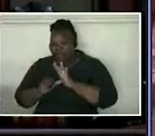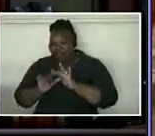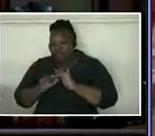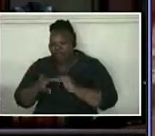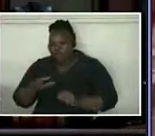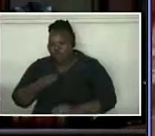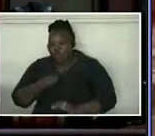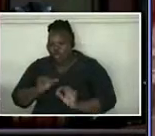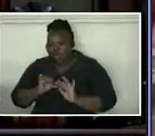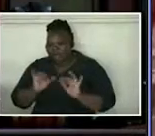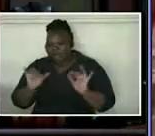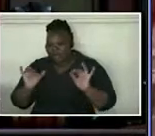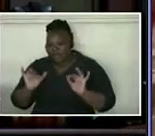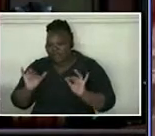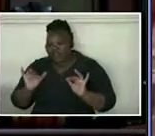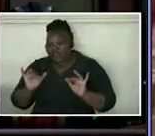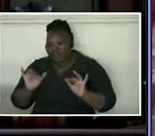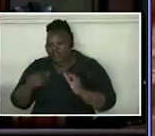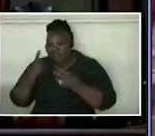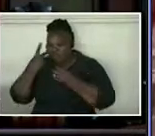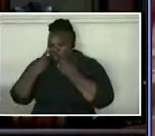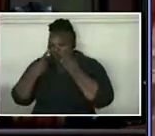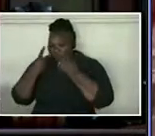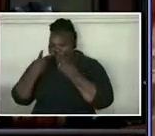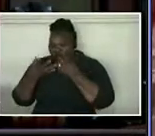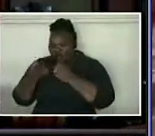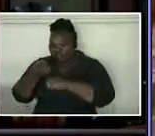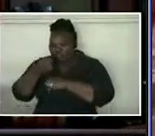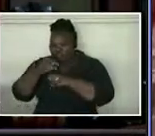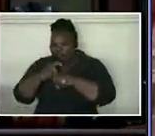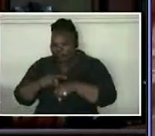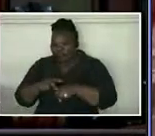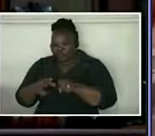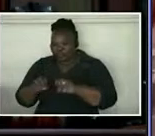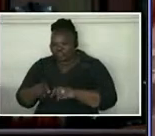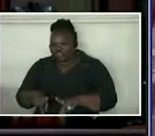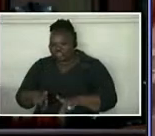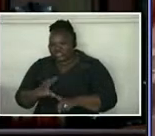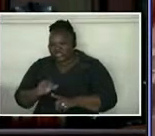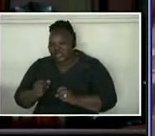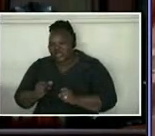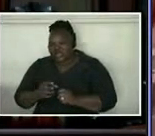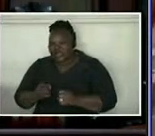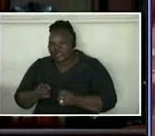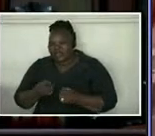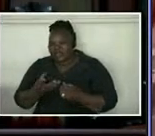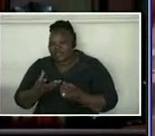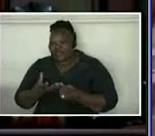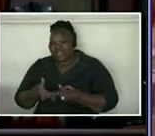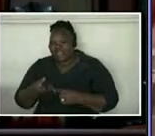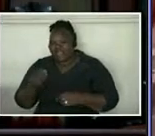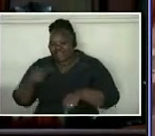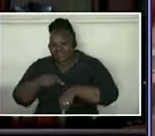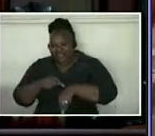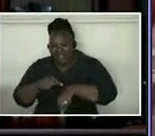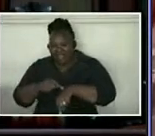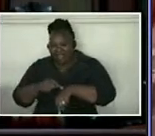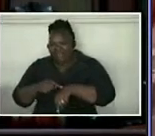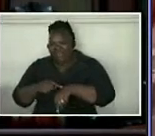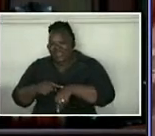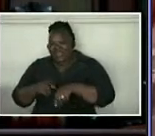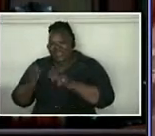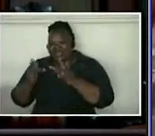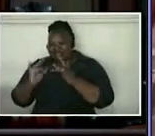for job of opportunities they spend a lot of time to internet cave just